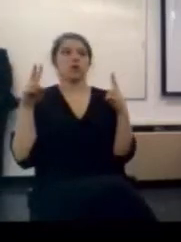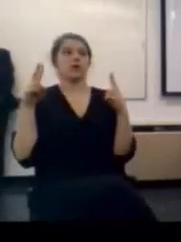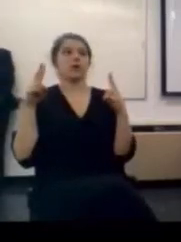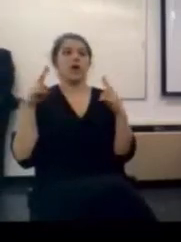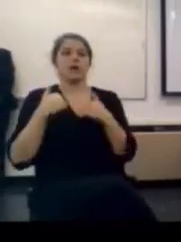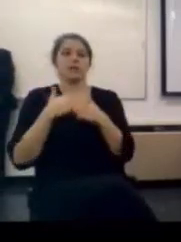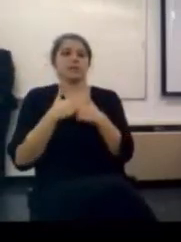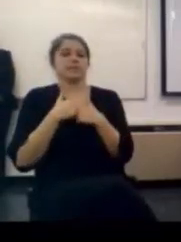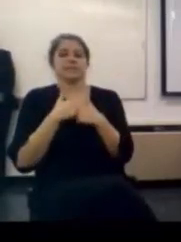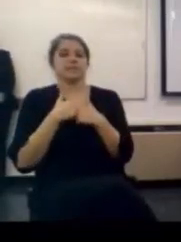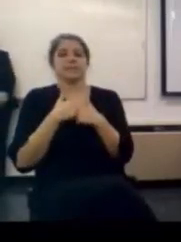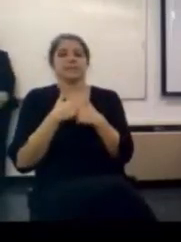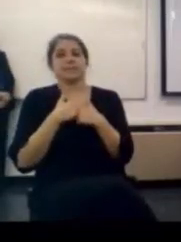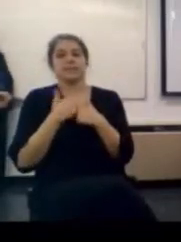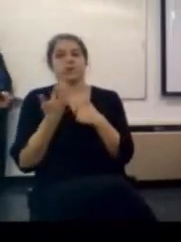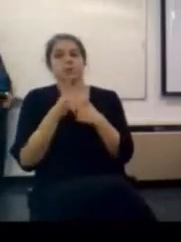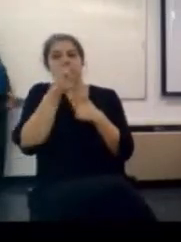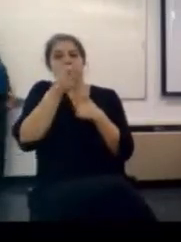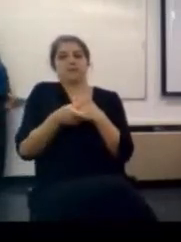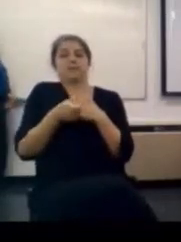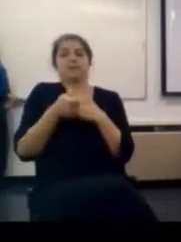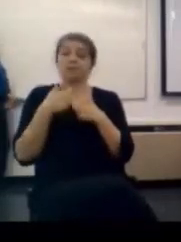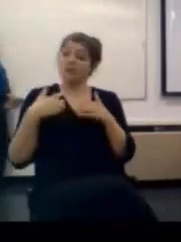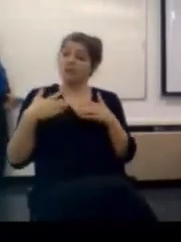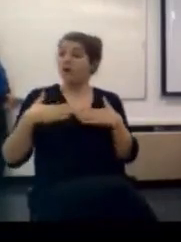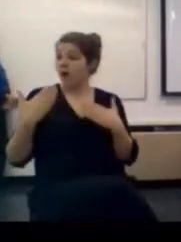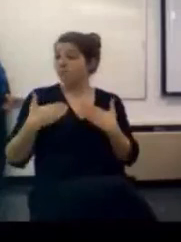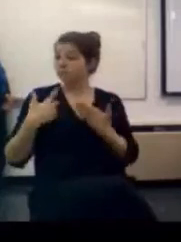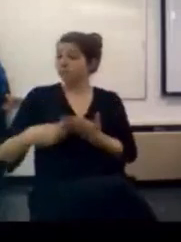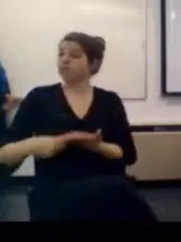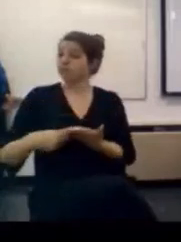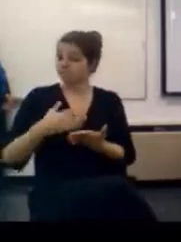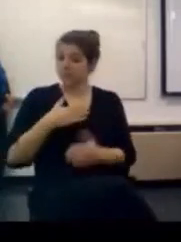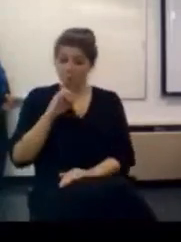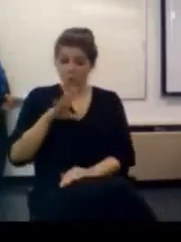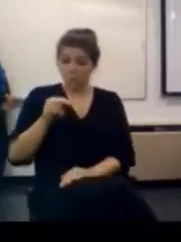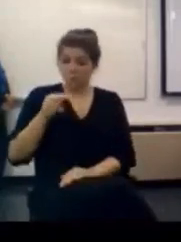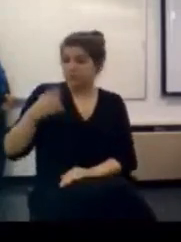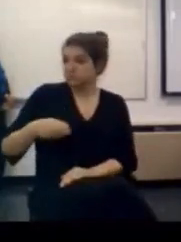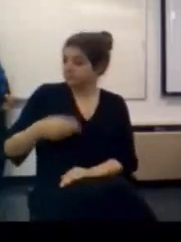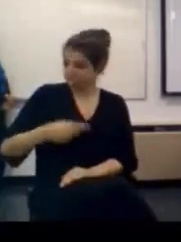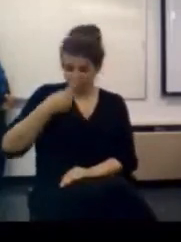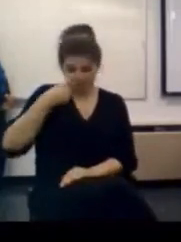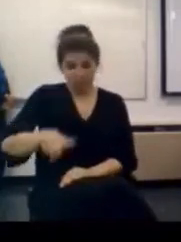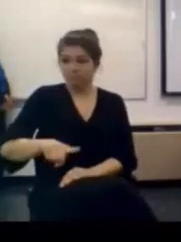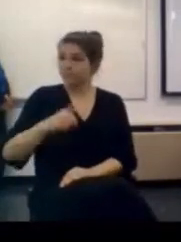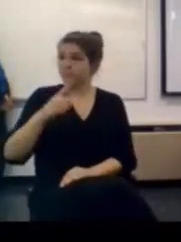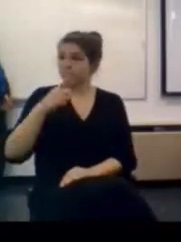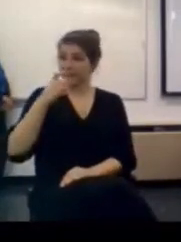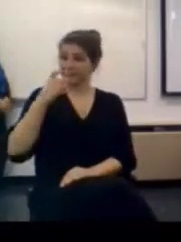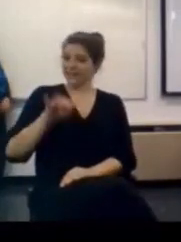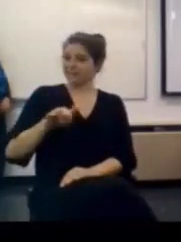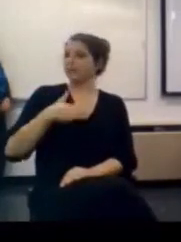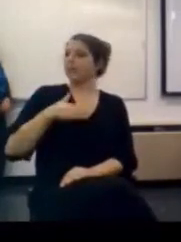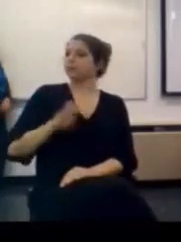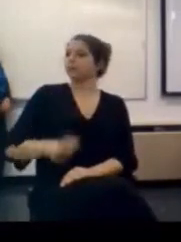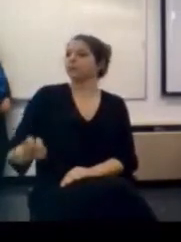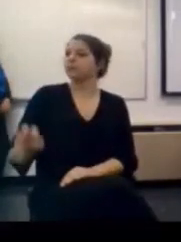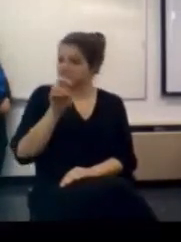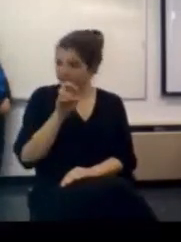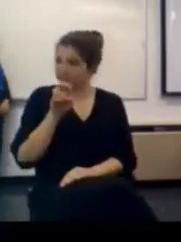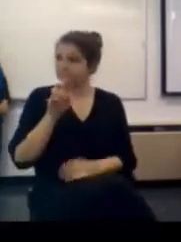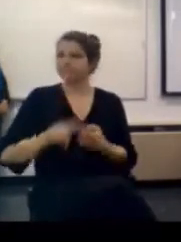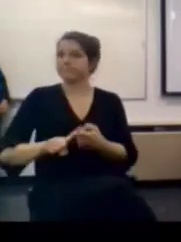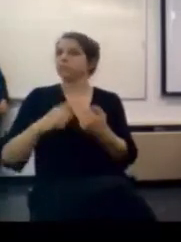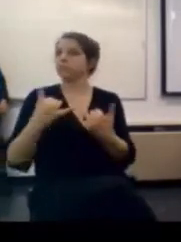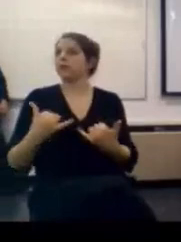many of us are very reluctant to talk about it. And I'm happy to discuss my own personal history because it's definitely brought me